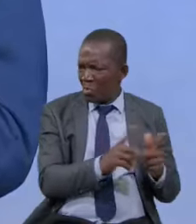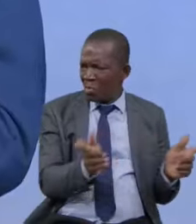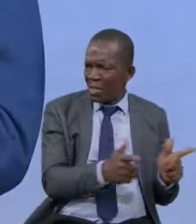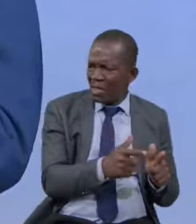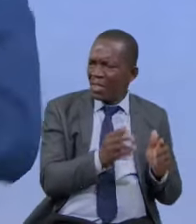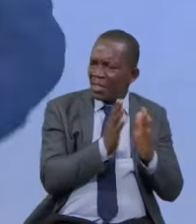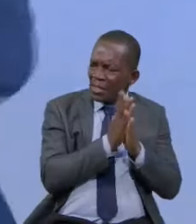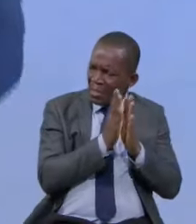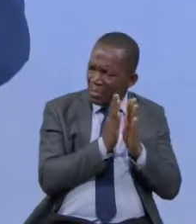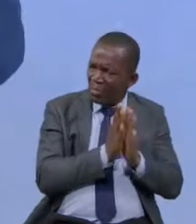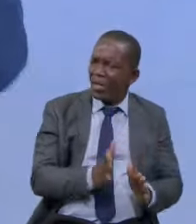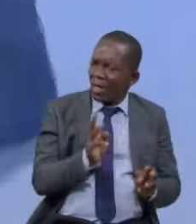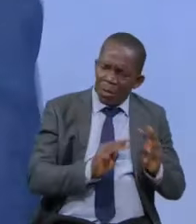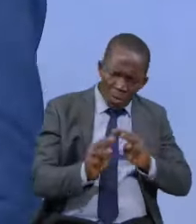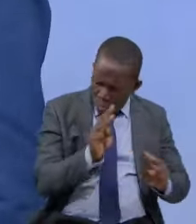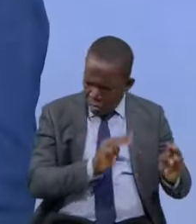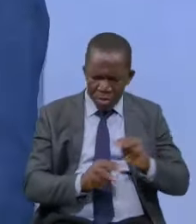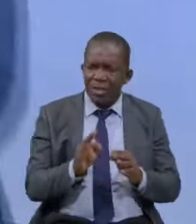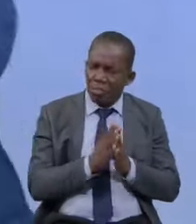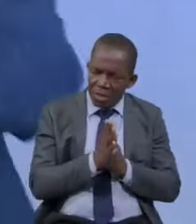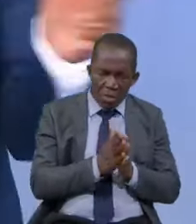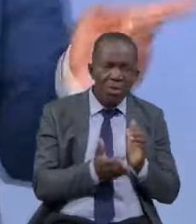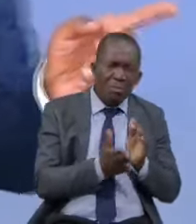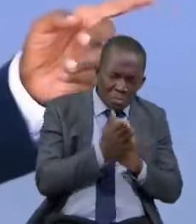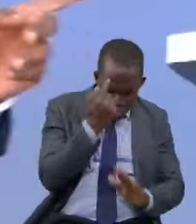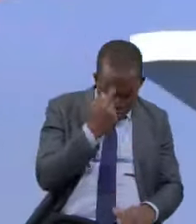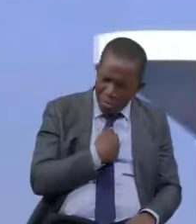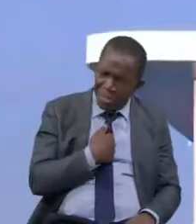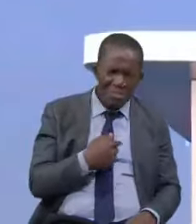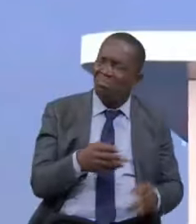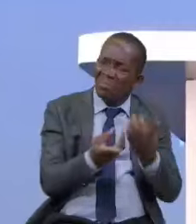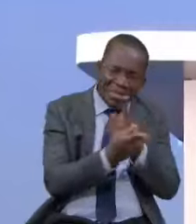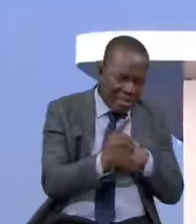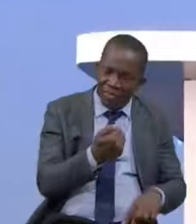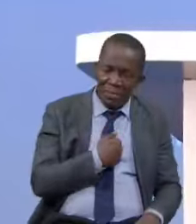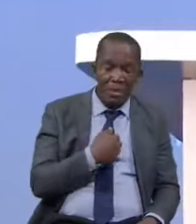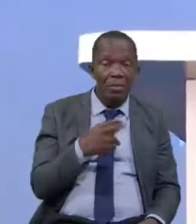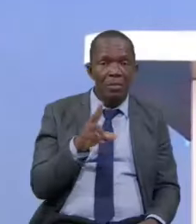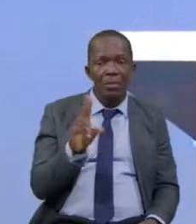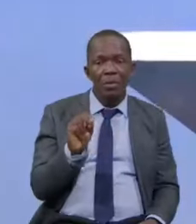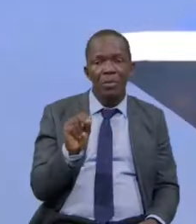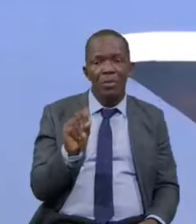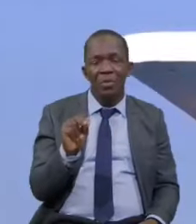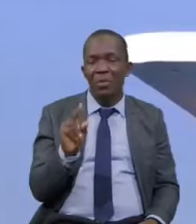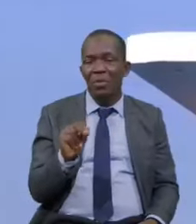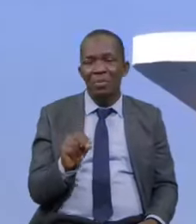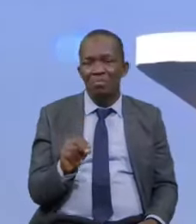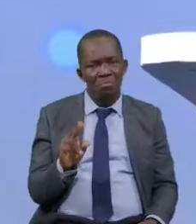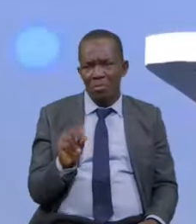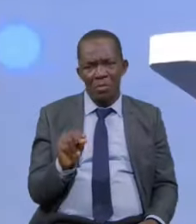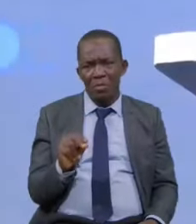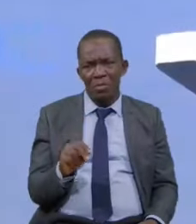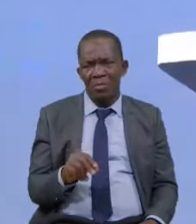this. And they pray and pray and pray. And then you go back. And you know that thing, he knows you are not chasing